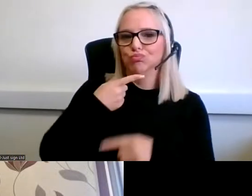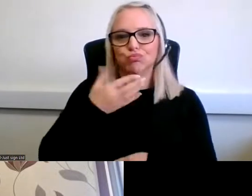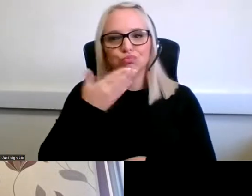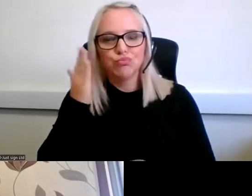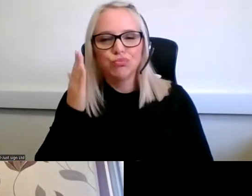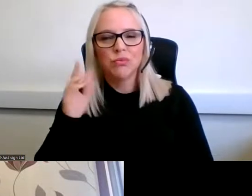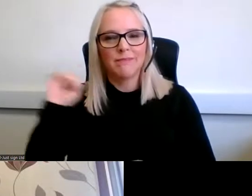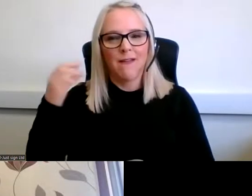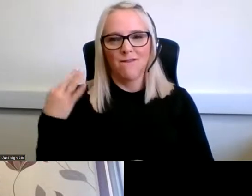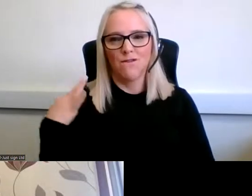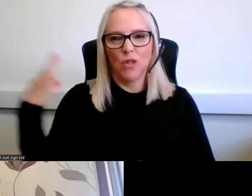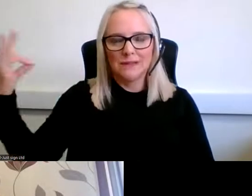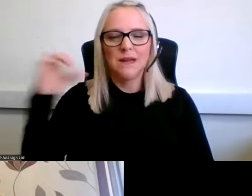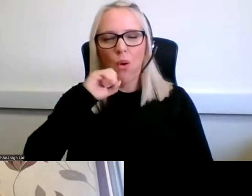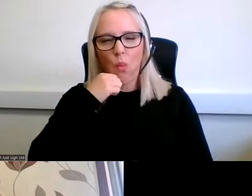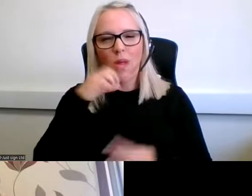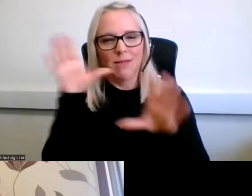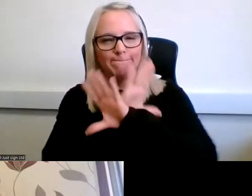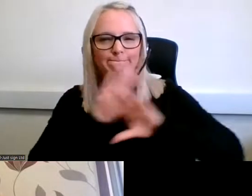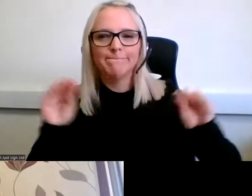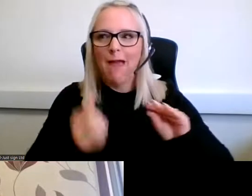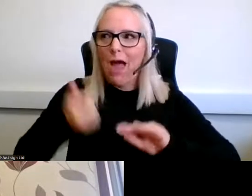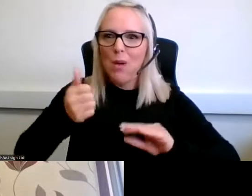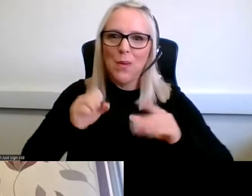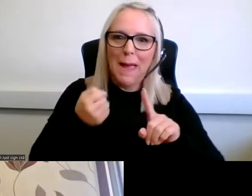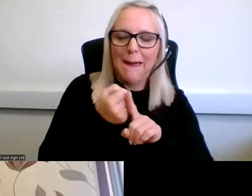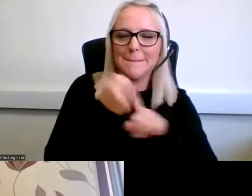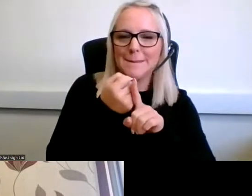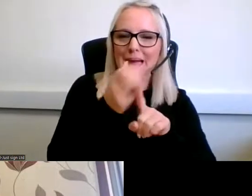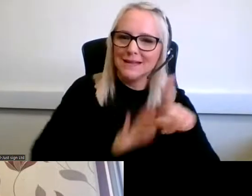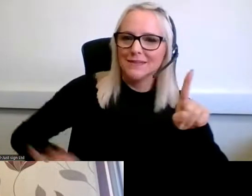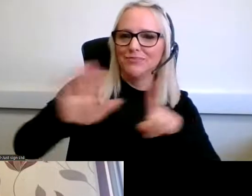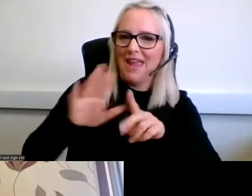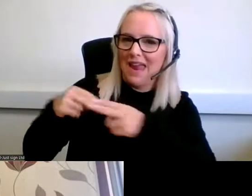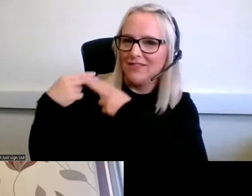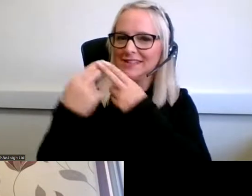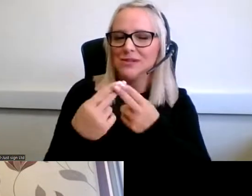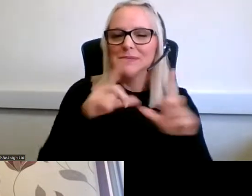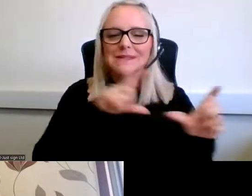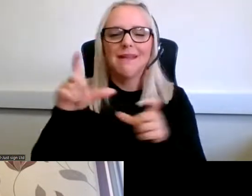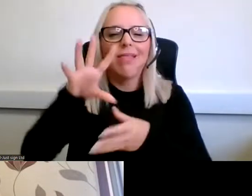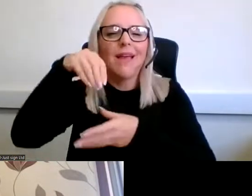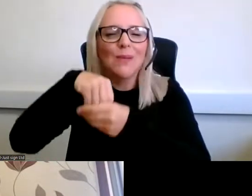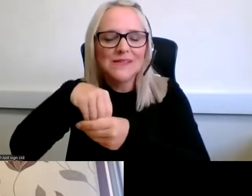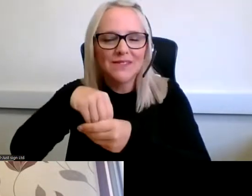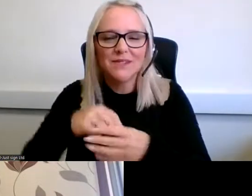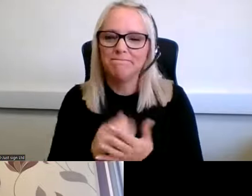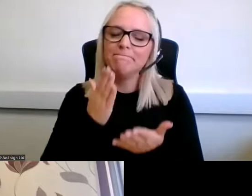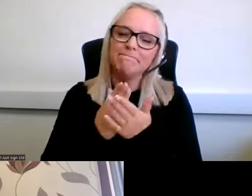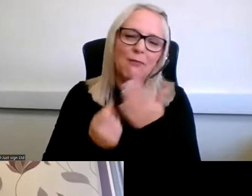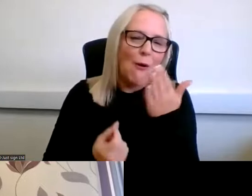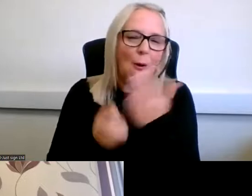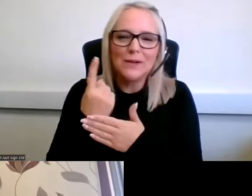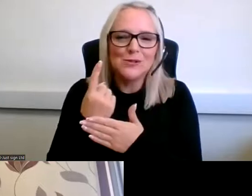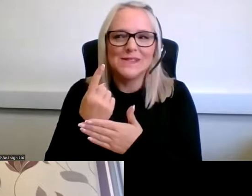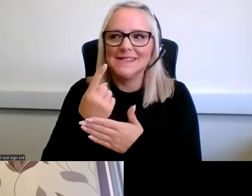an impact for natural heritage while being inclusive for a range of participants. There's a real opportunity to turn the volunteering